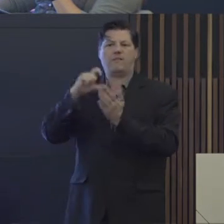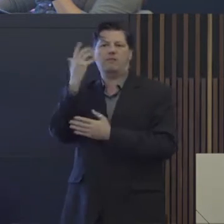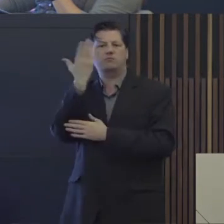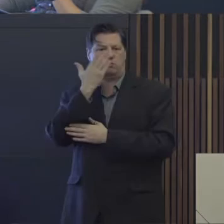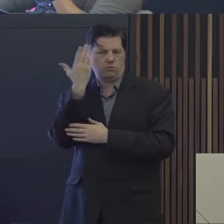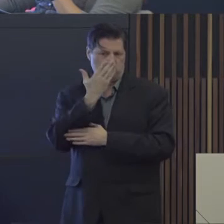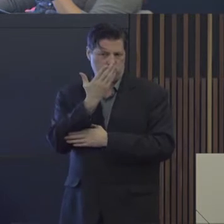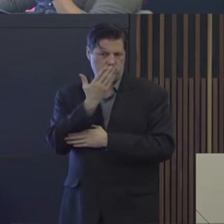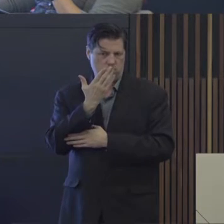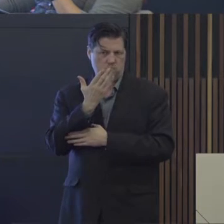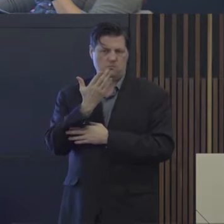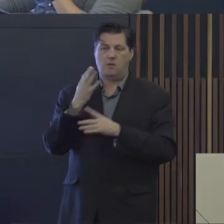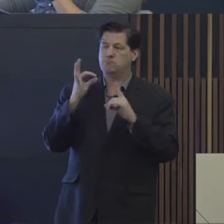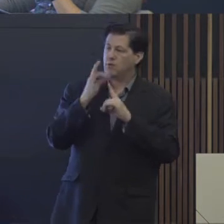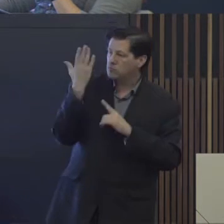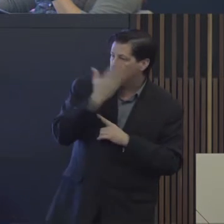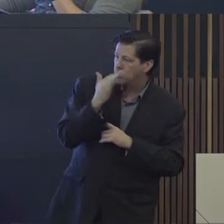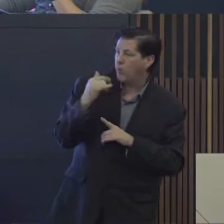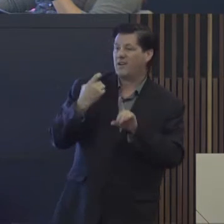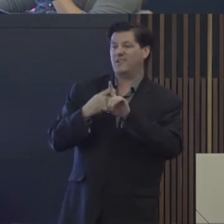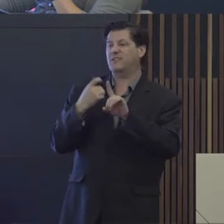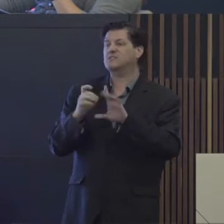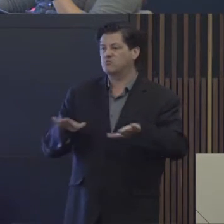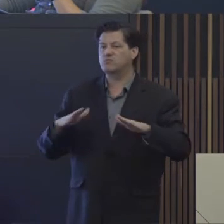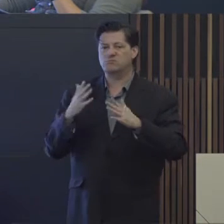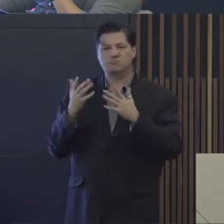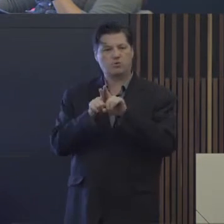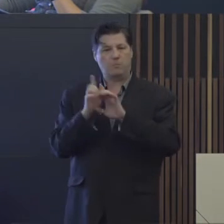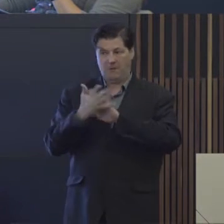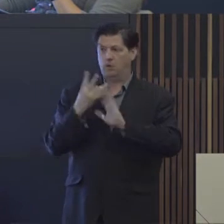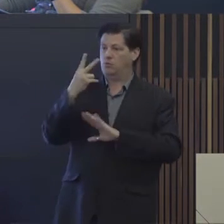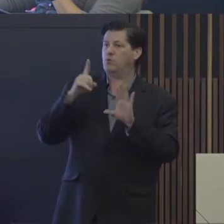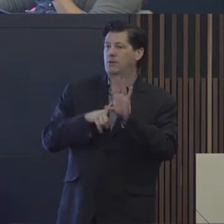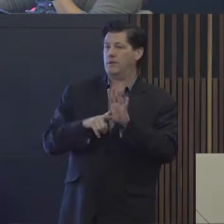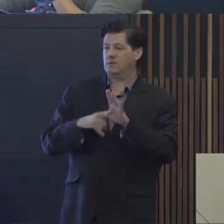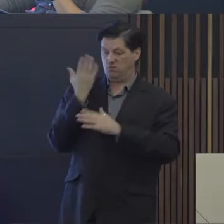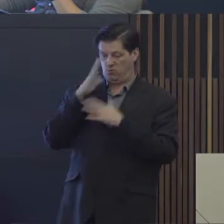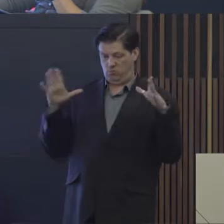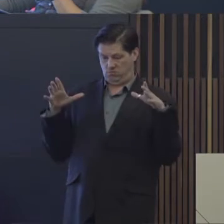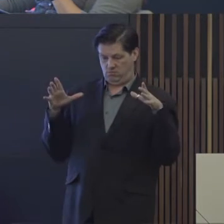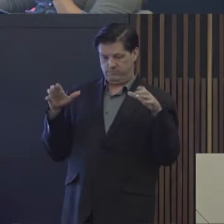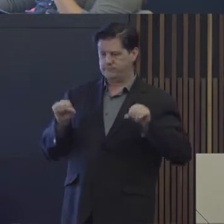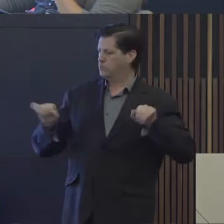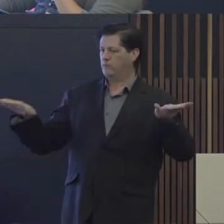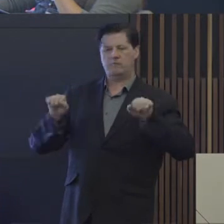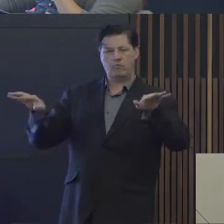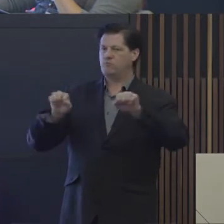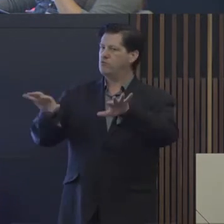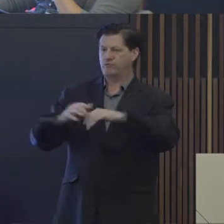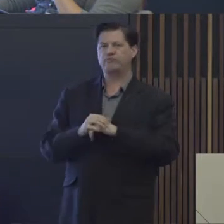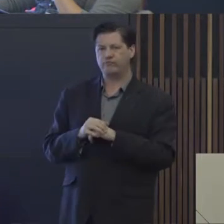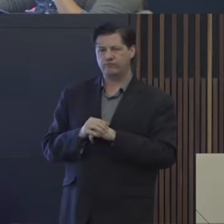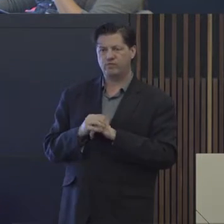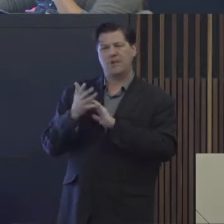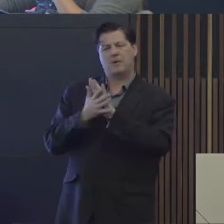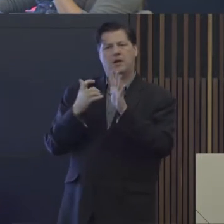in the area, the primary school, and even kindergarten children over 2 years. So it can be done. It can be done. And he'd done himself out of a